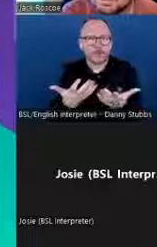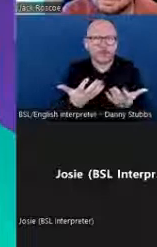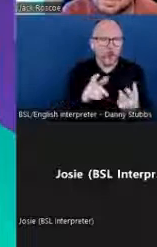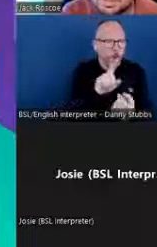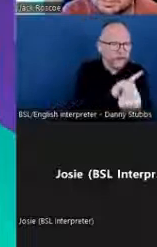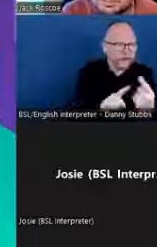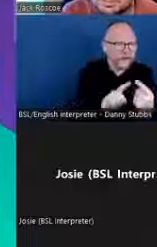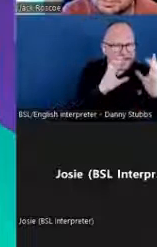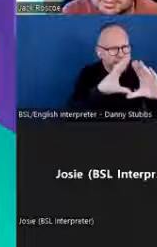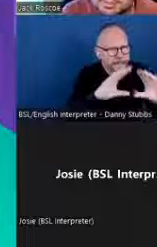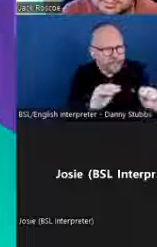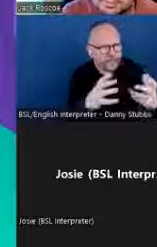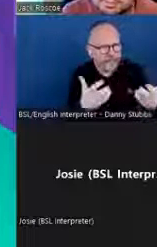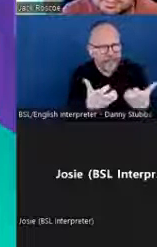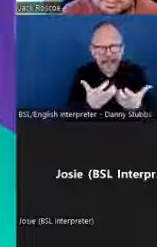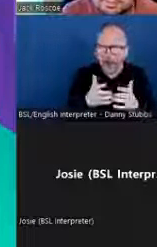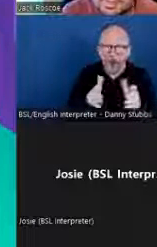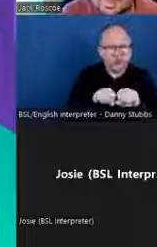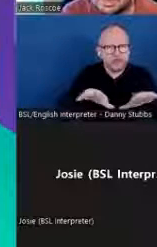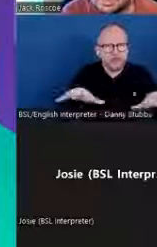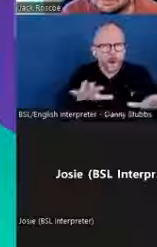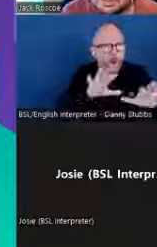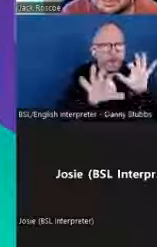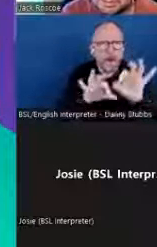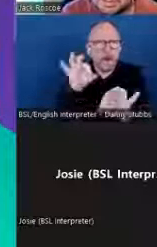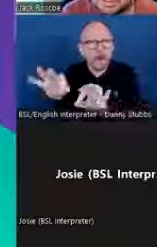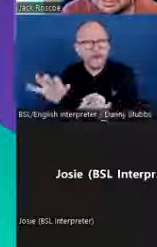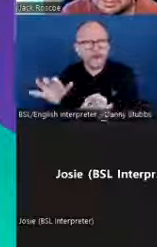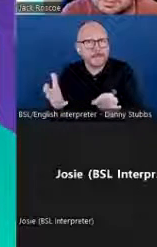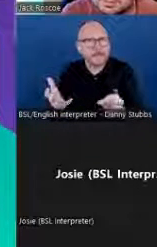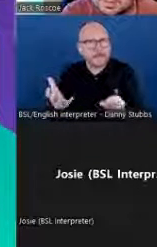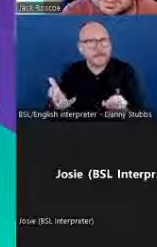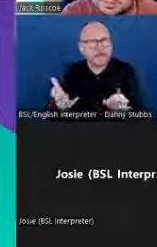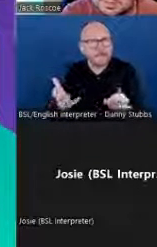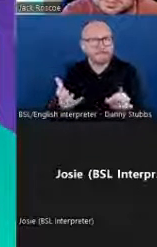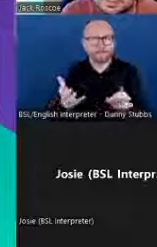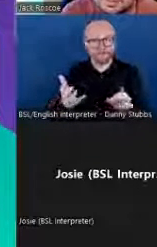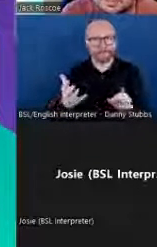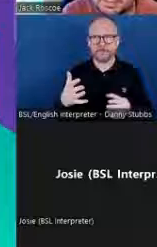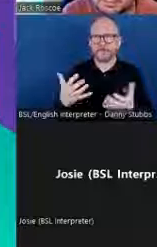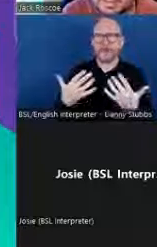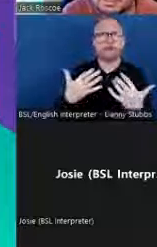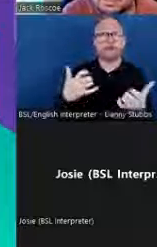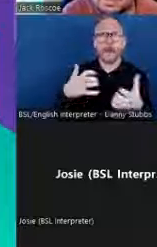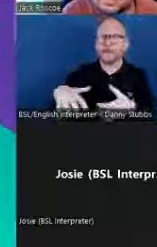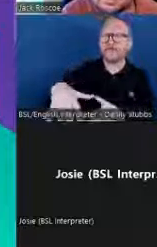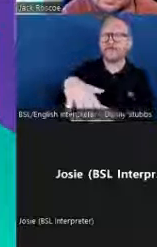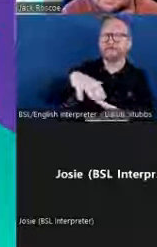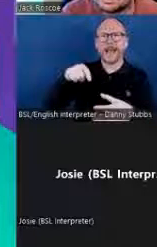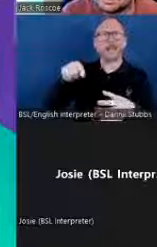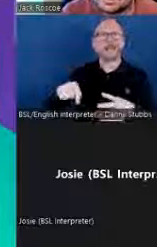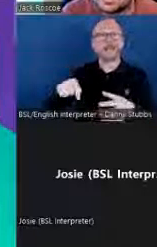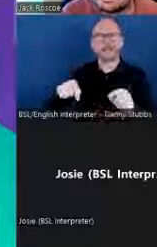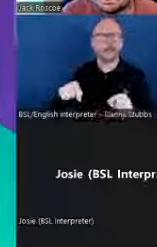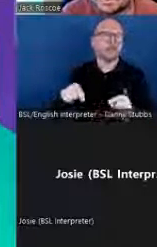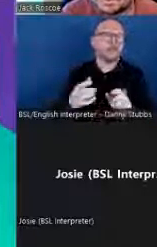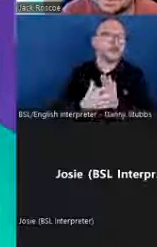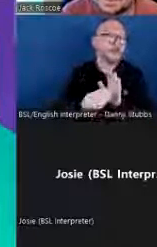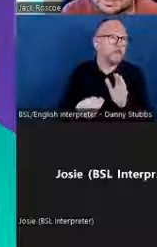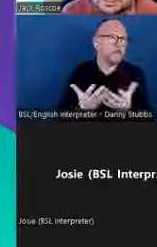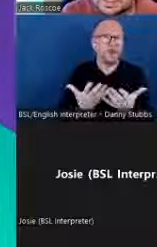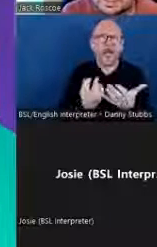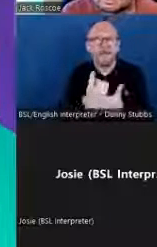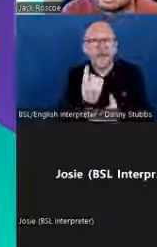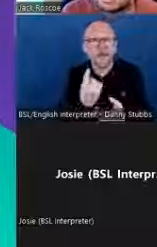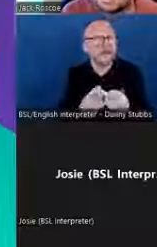management for people collecting surveys. For some public space works like events and festivals, there's a short burst of very